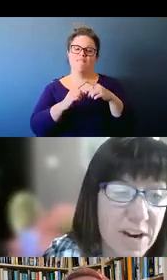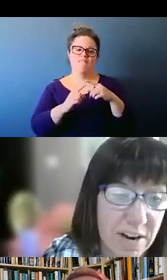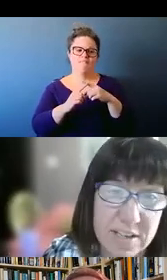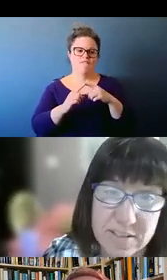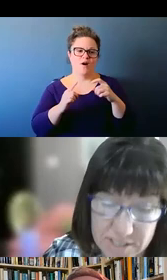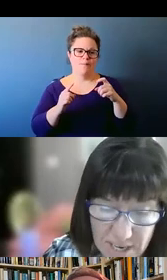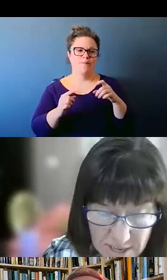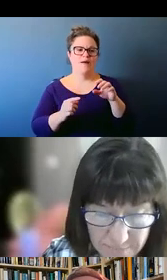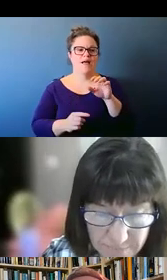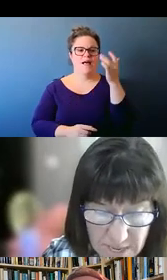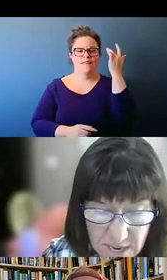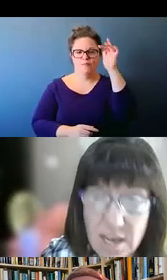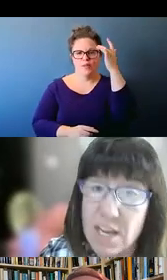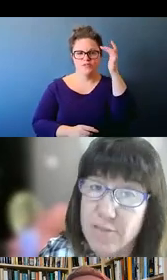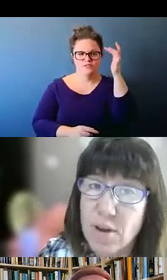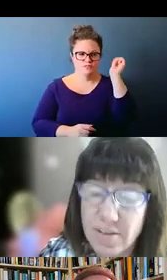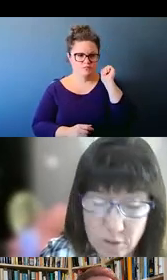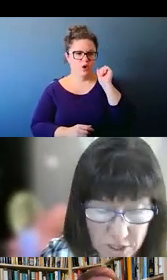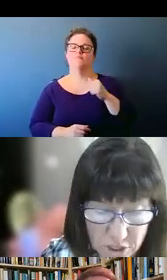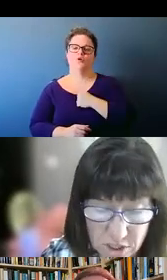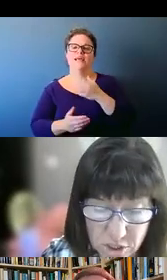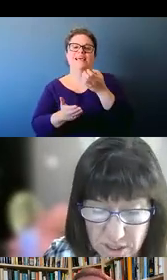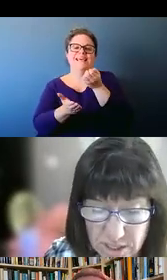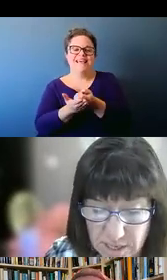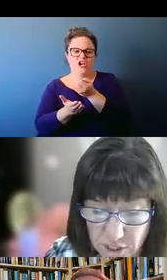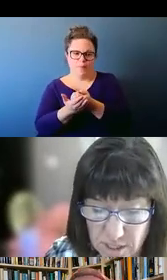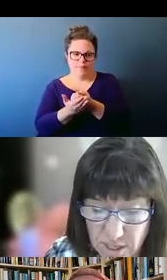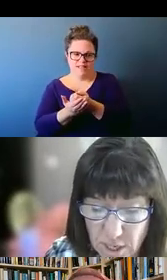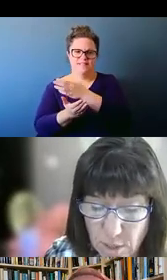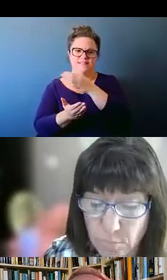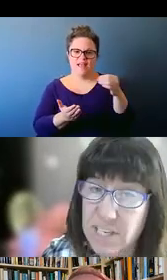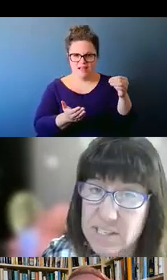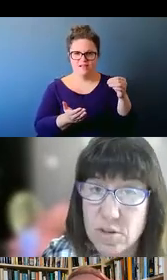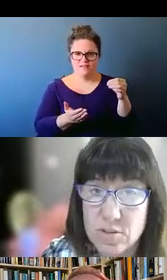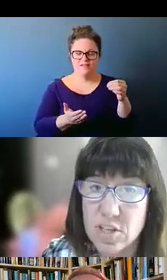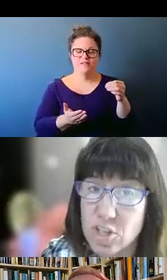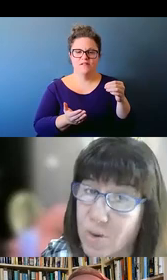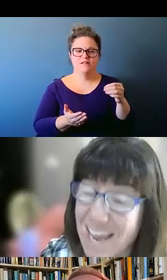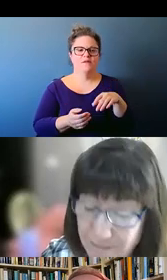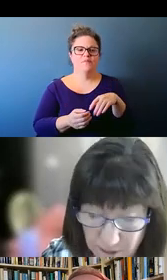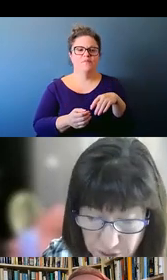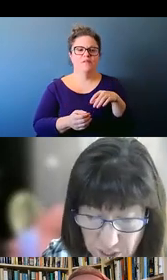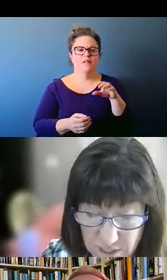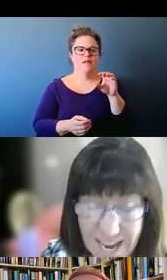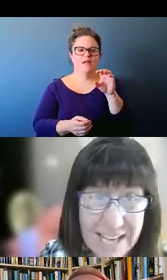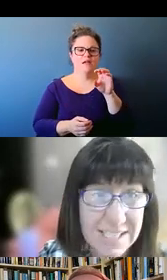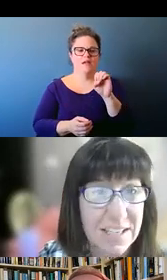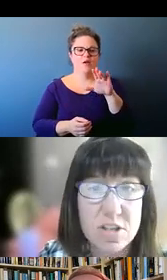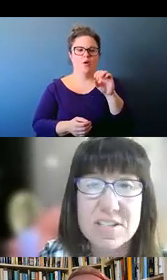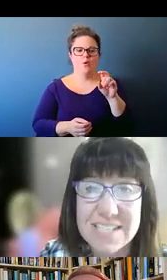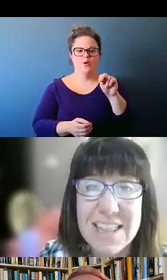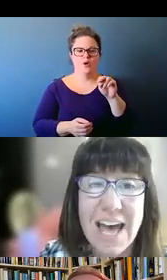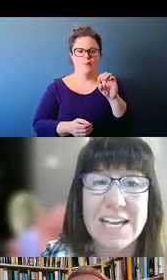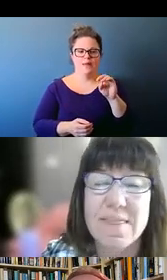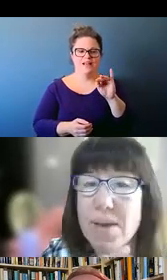about their areas of study. If you have a question during the session, please use the Q&A function to ask it.